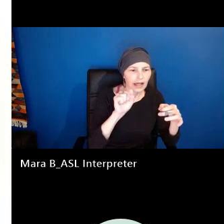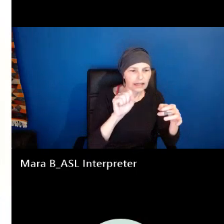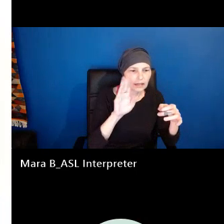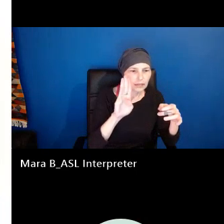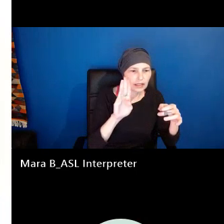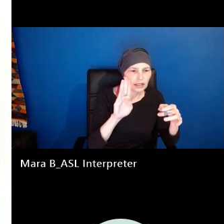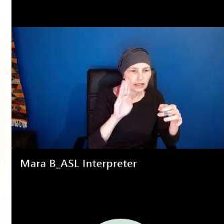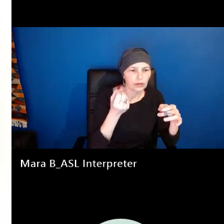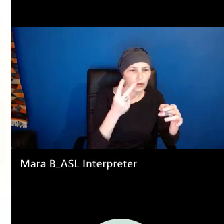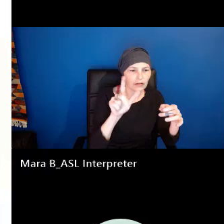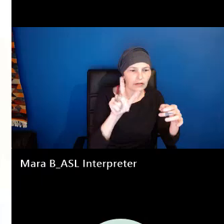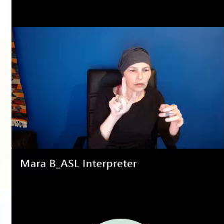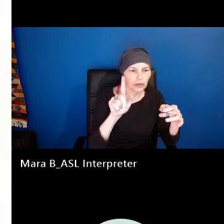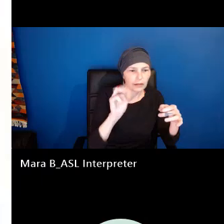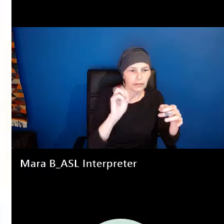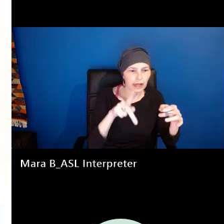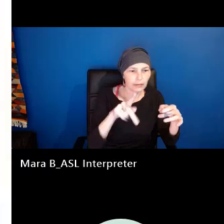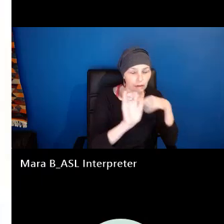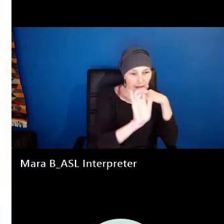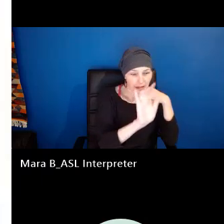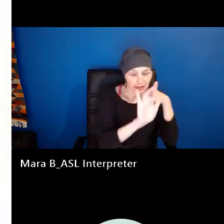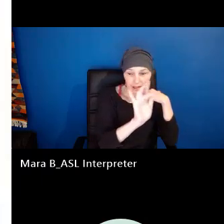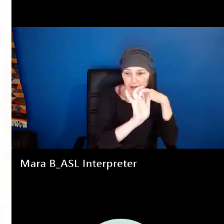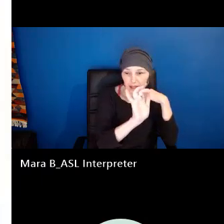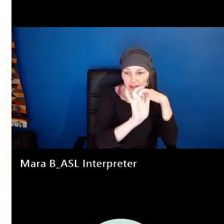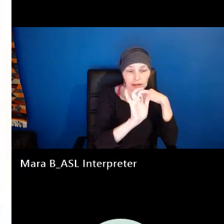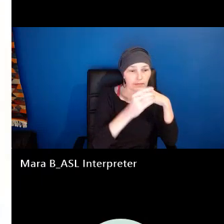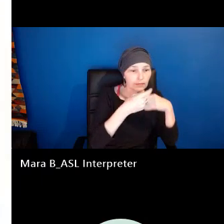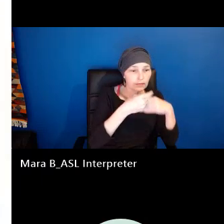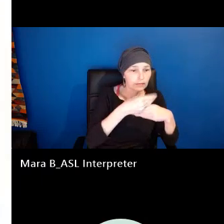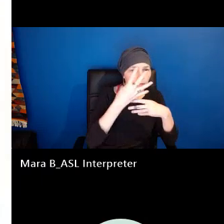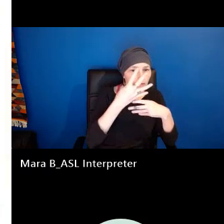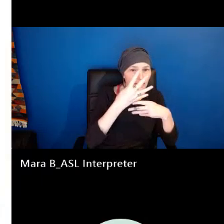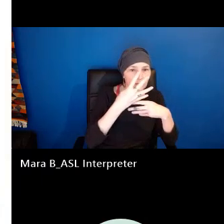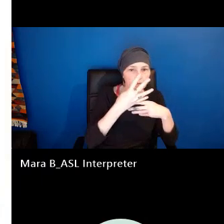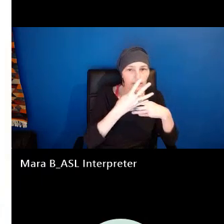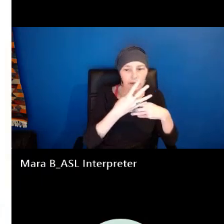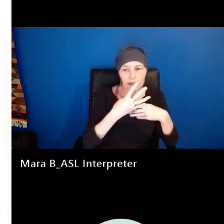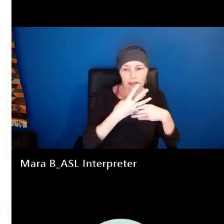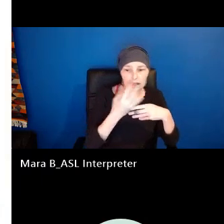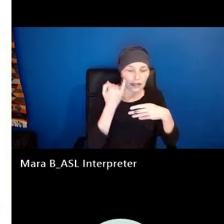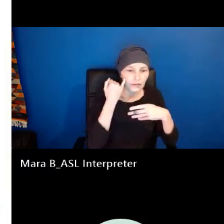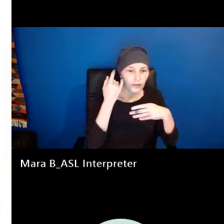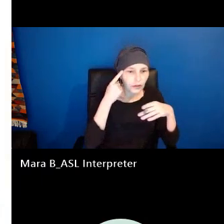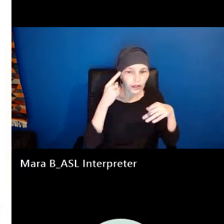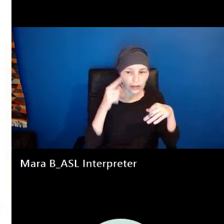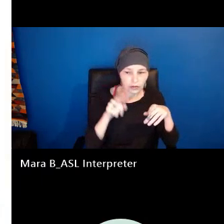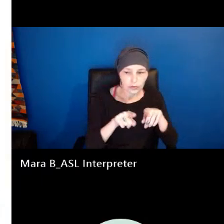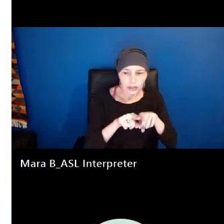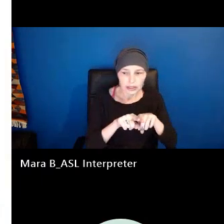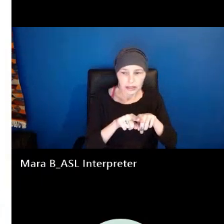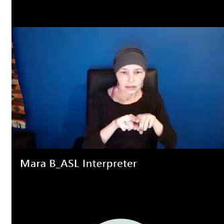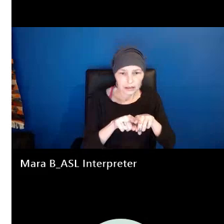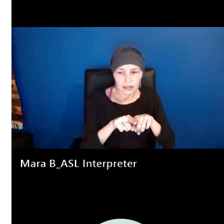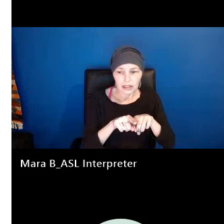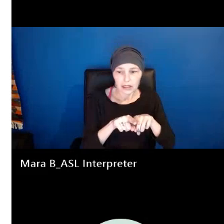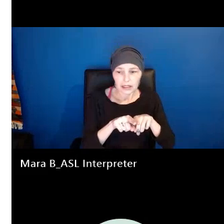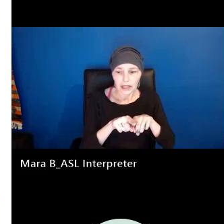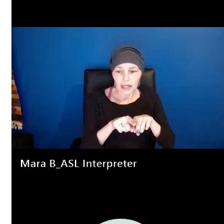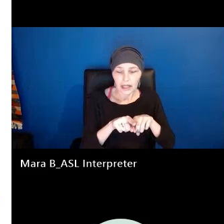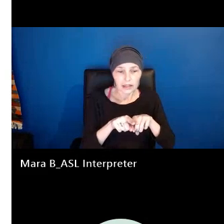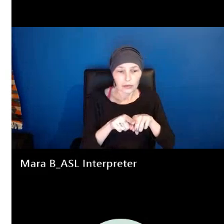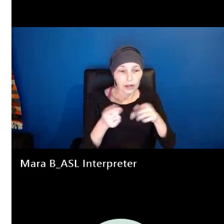map. If you click on that link, it will open a pop-up. And if you agree to the disclaimer, it will take you